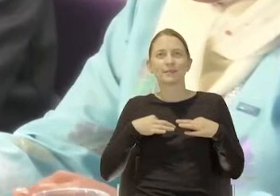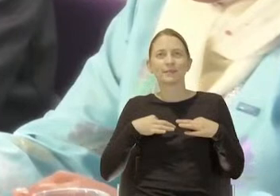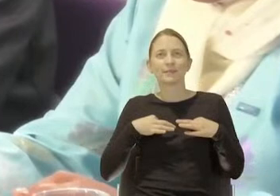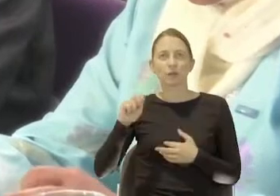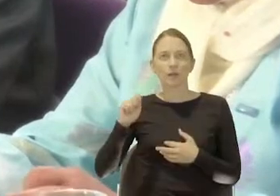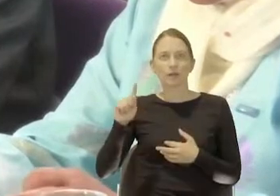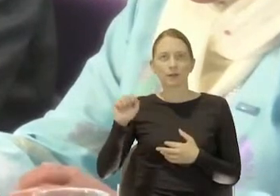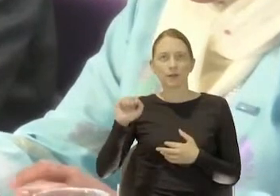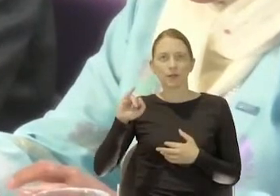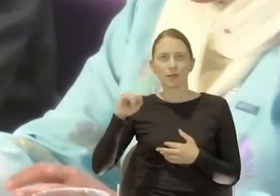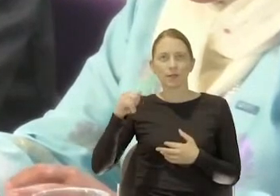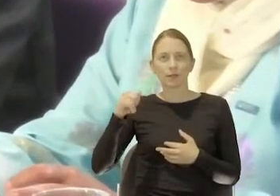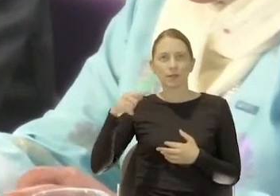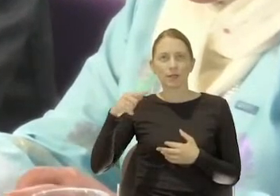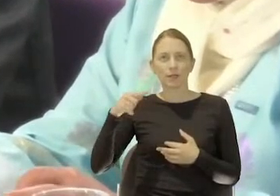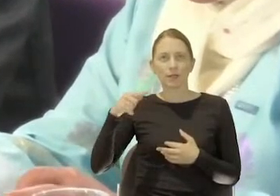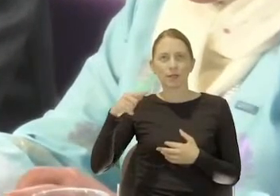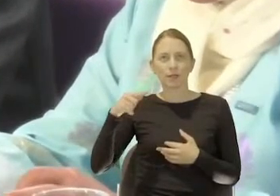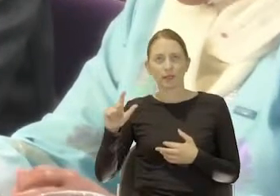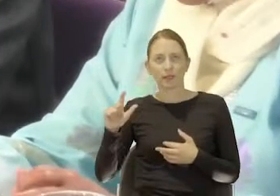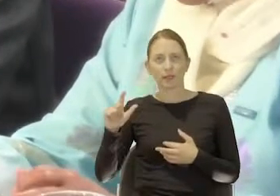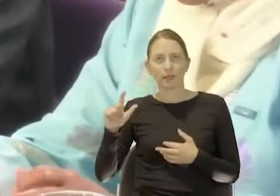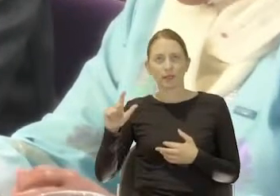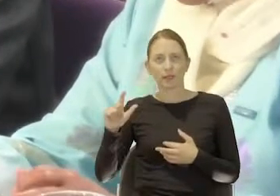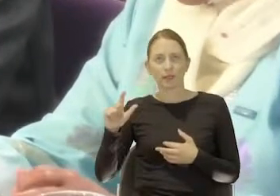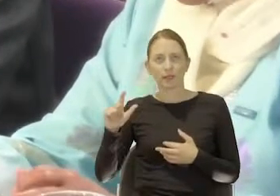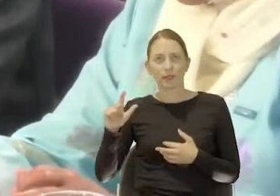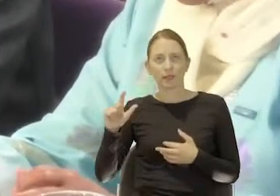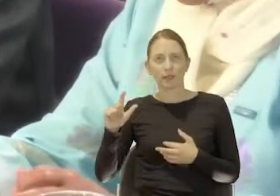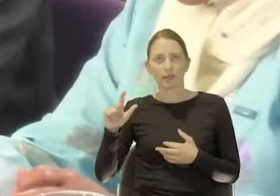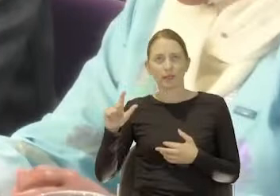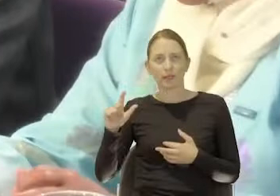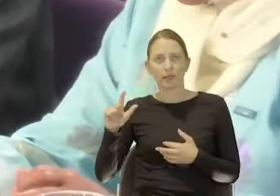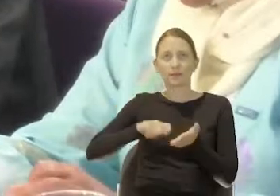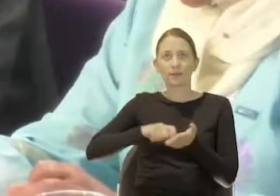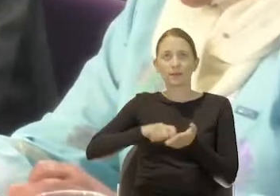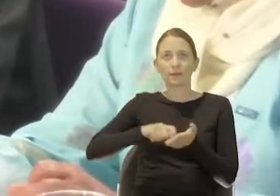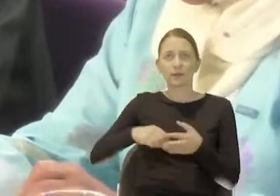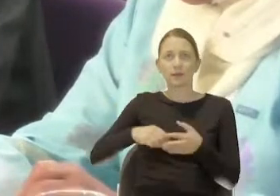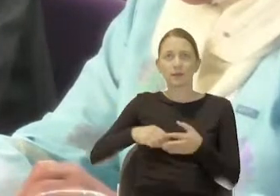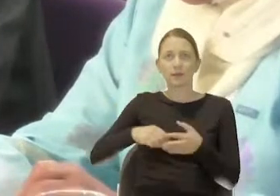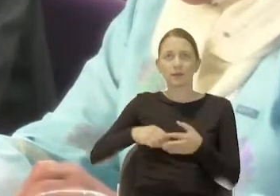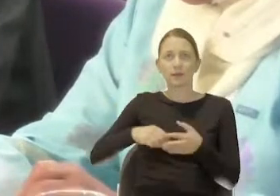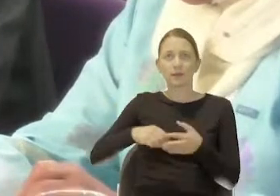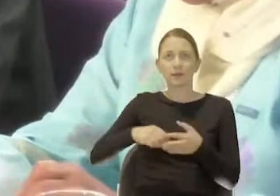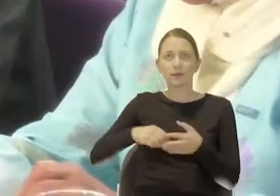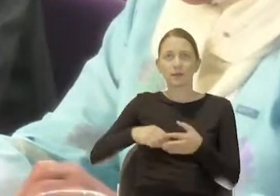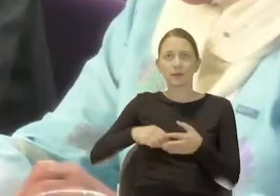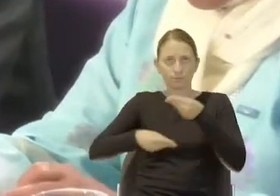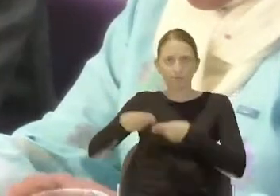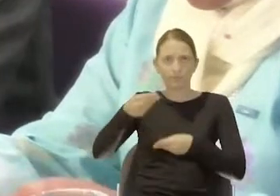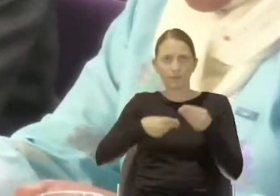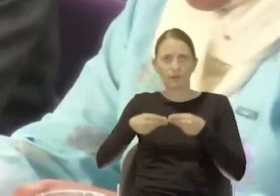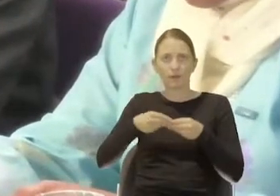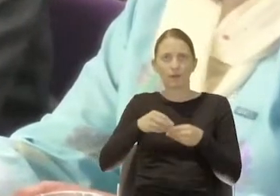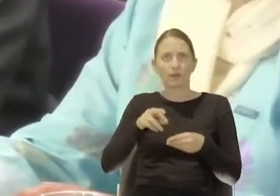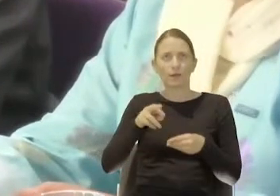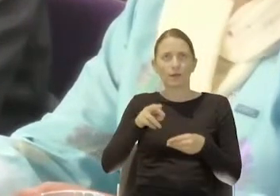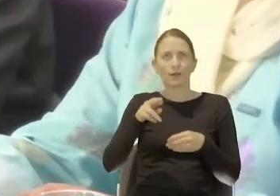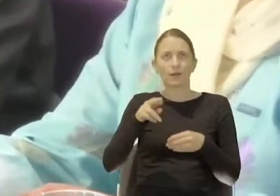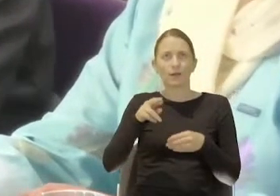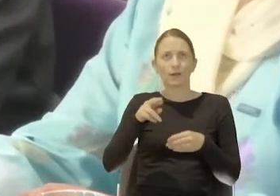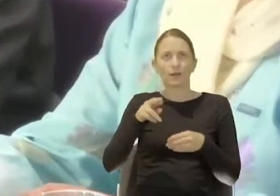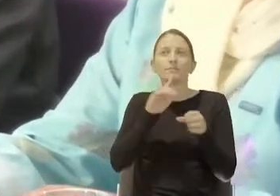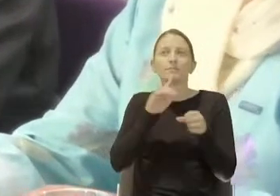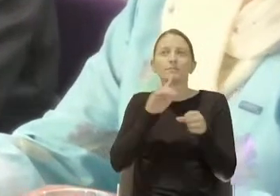Regional Policy and Government, Plenipotentiary for the preparation of the WUF, Honourable Ministers